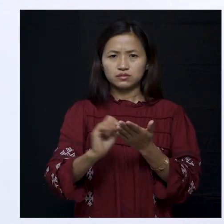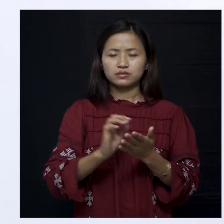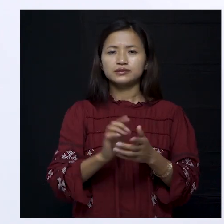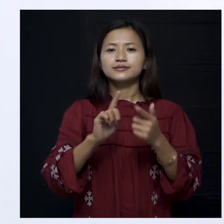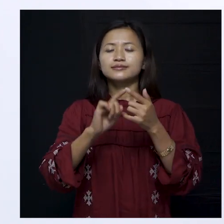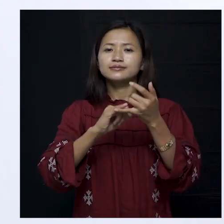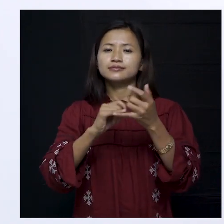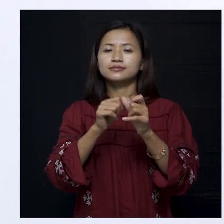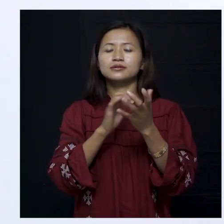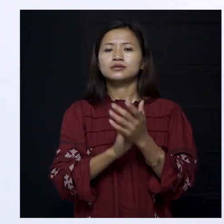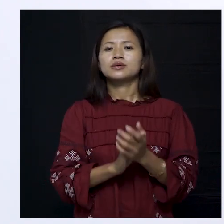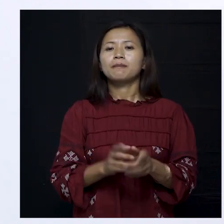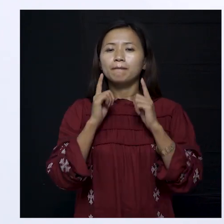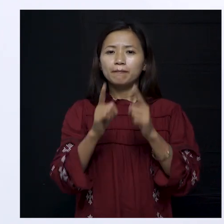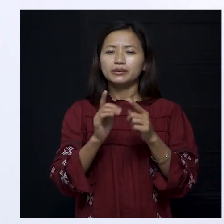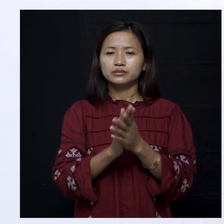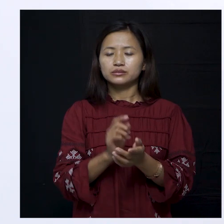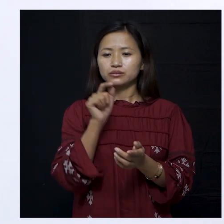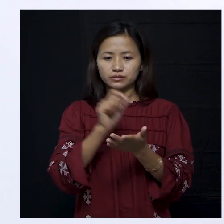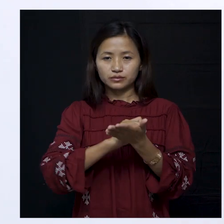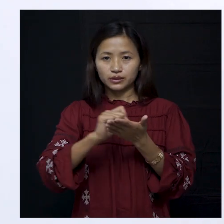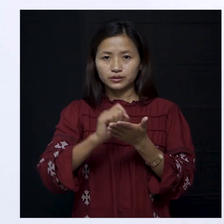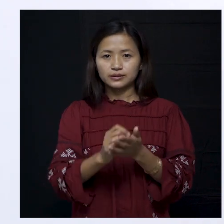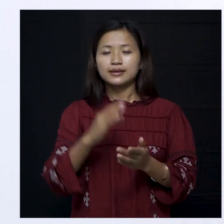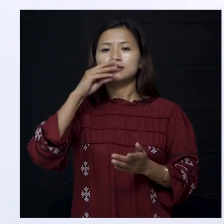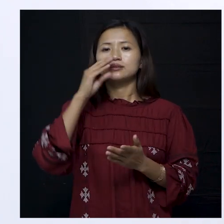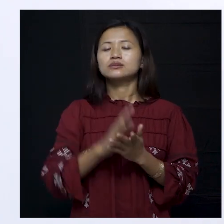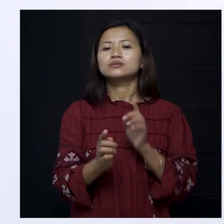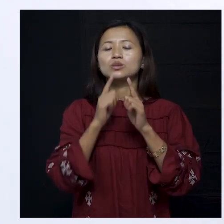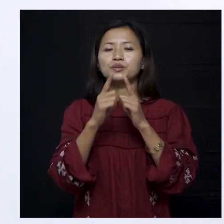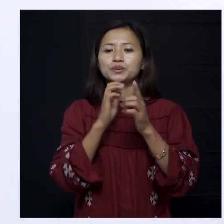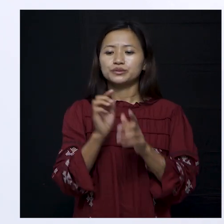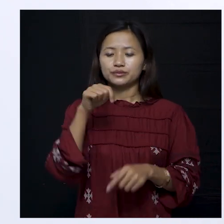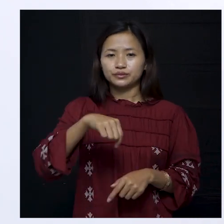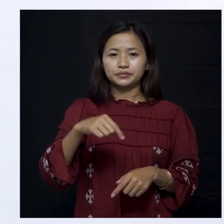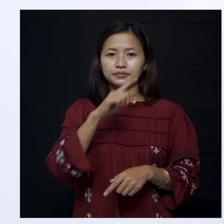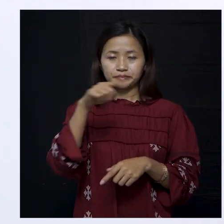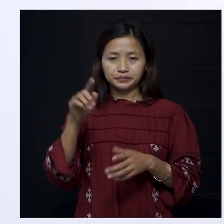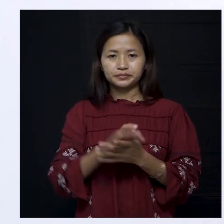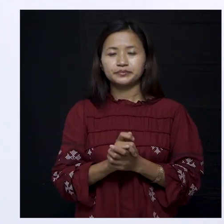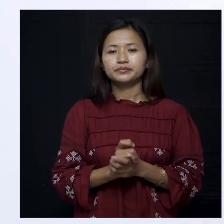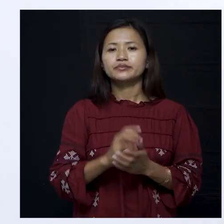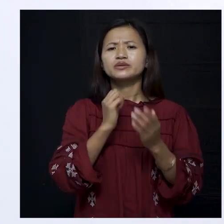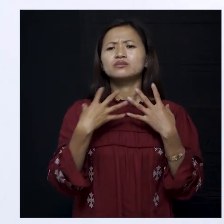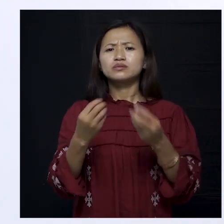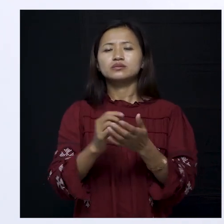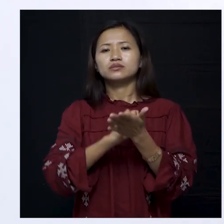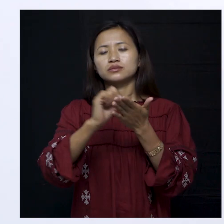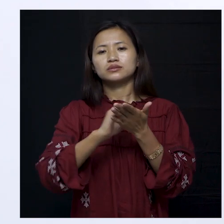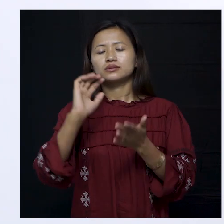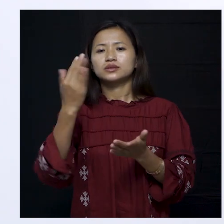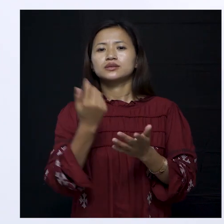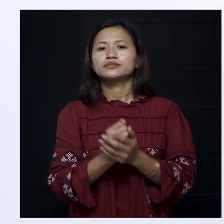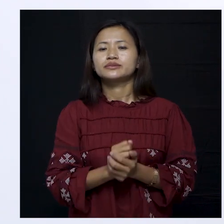you are writing a speech. And write as if you are talking to someone right now. You might want to write something, and so